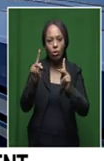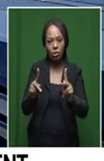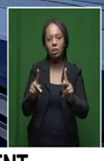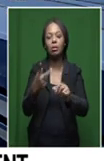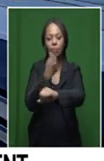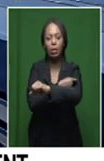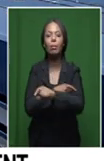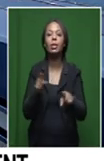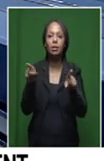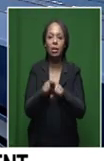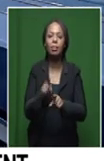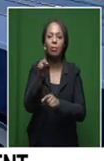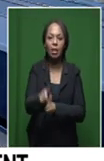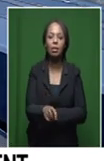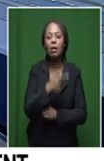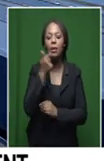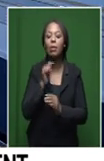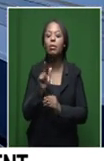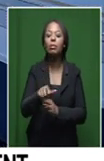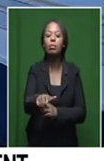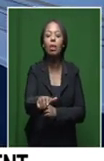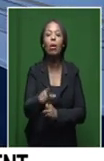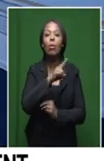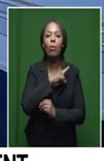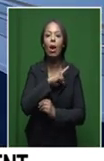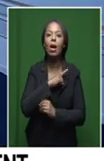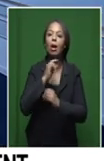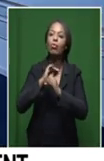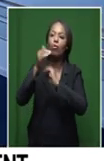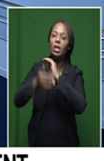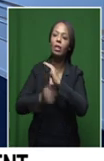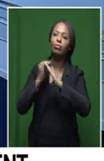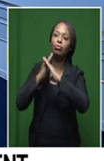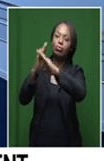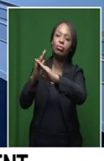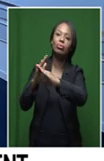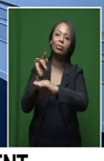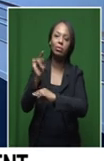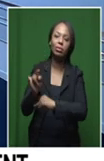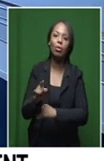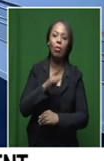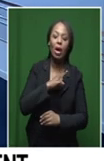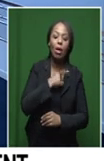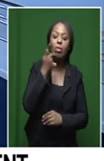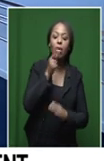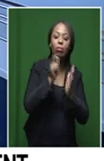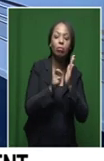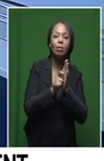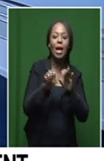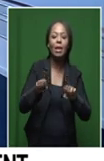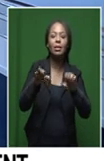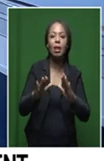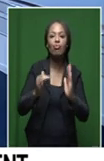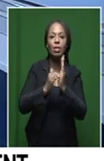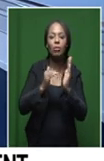vaccinate in the coming days so that they are protected during their matric exams. So let's talk about the approval process from